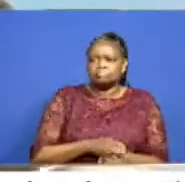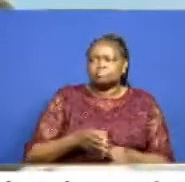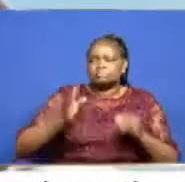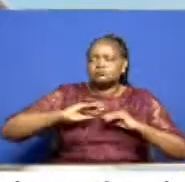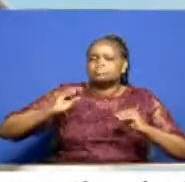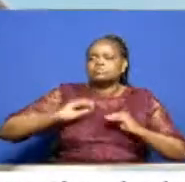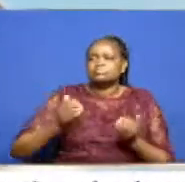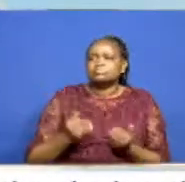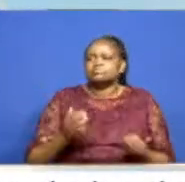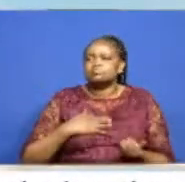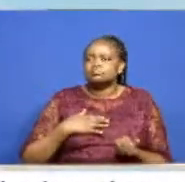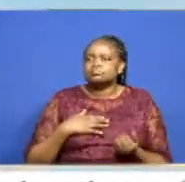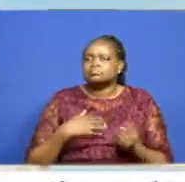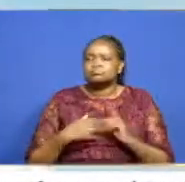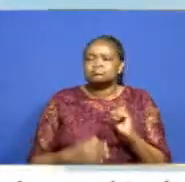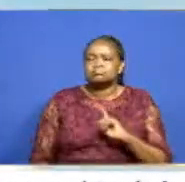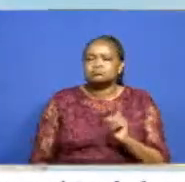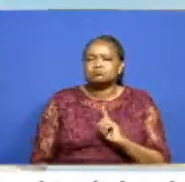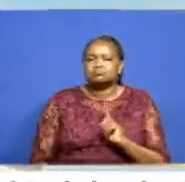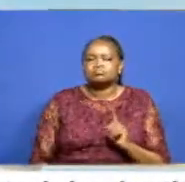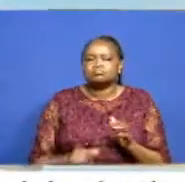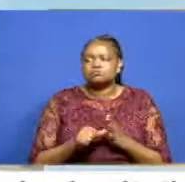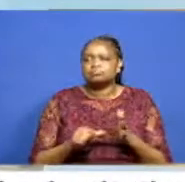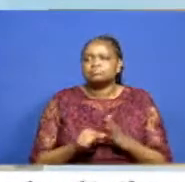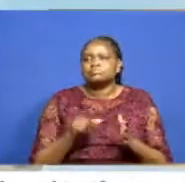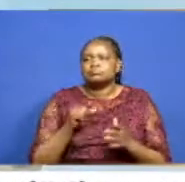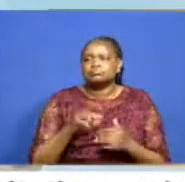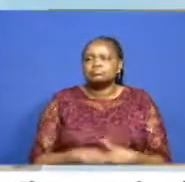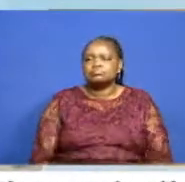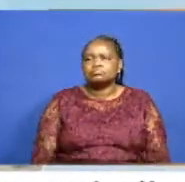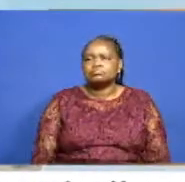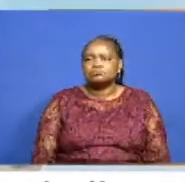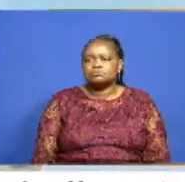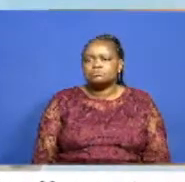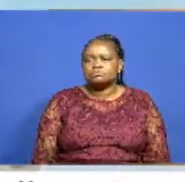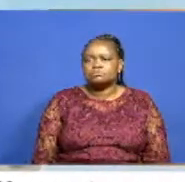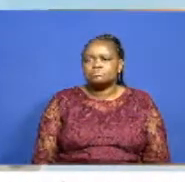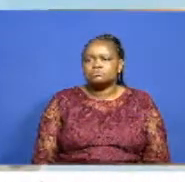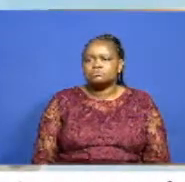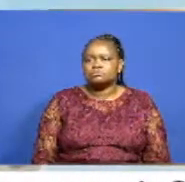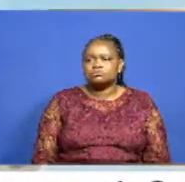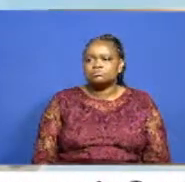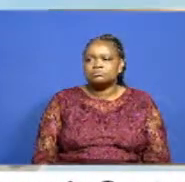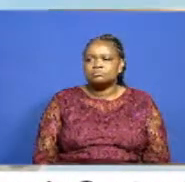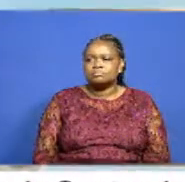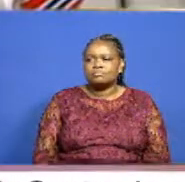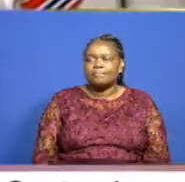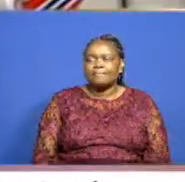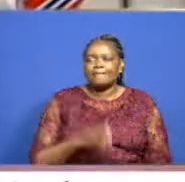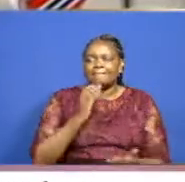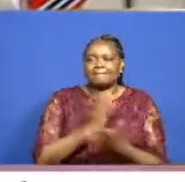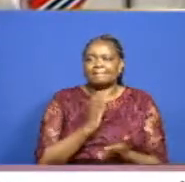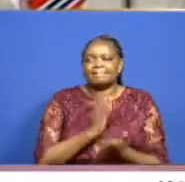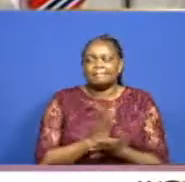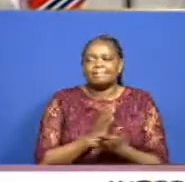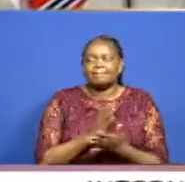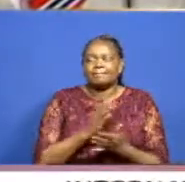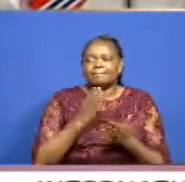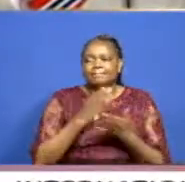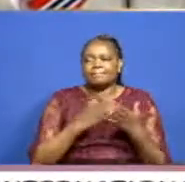teach our children. It is going to be a mockery of sorts. Thank you. All right. Some people coming up because they